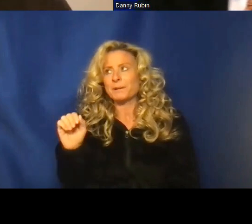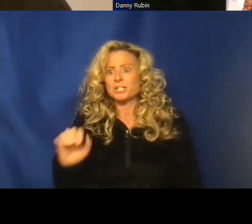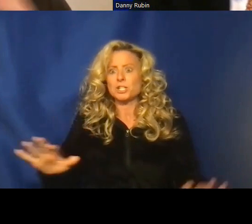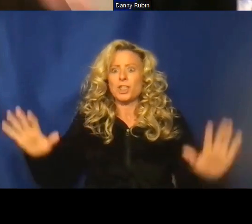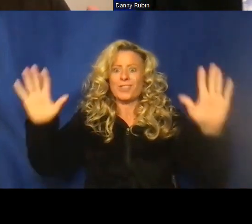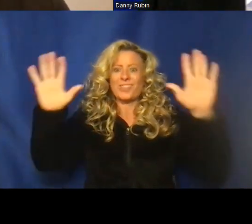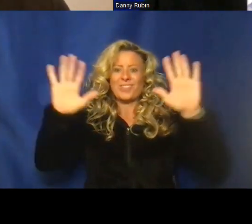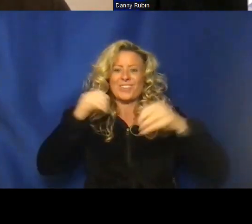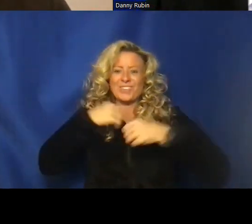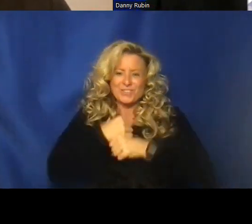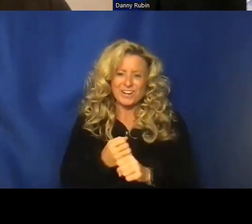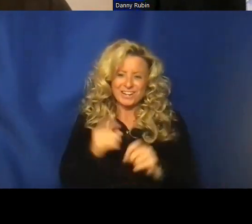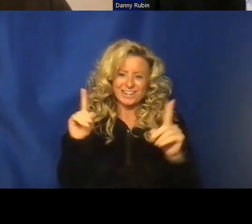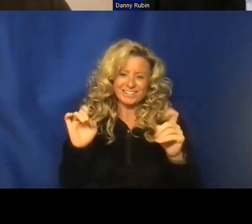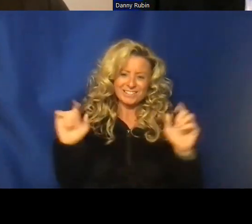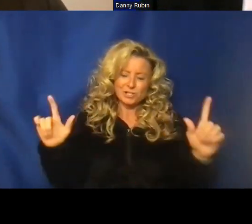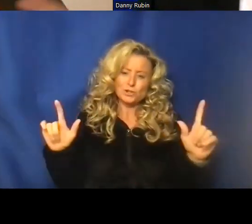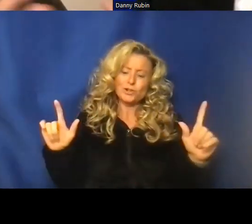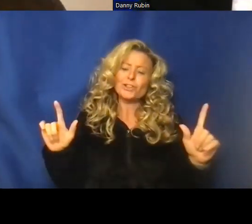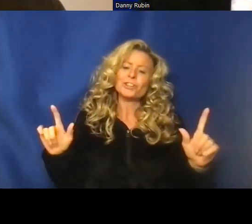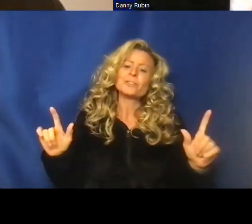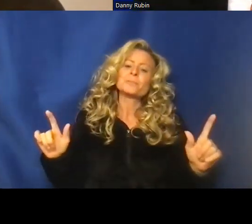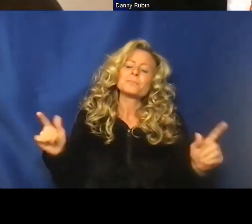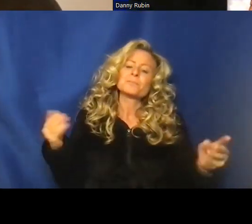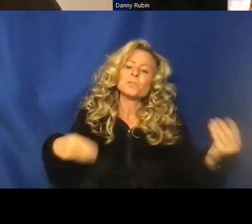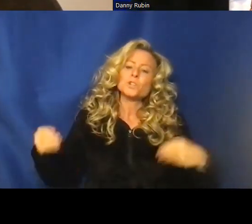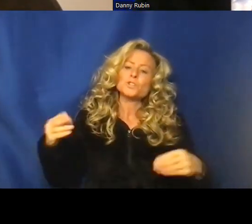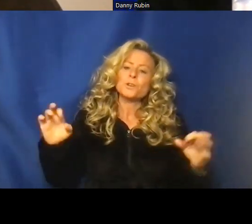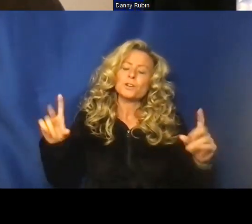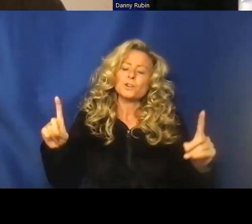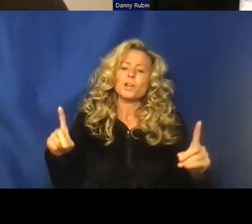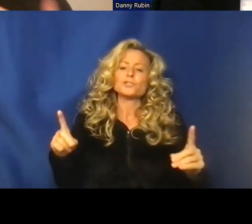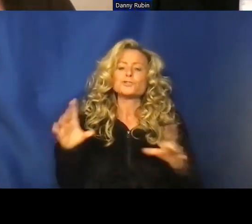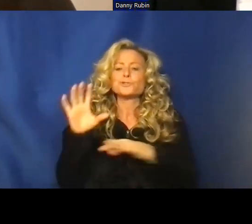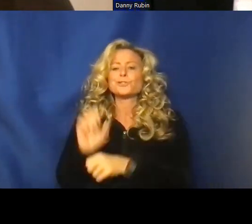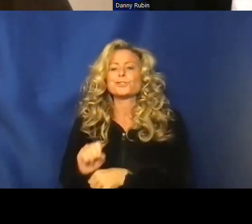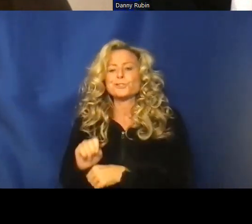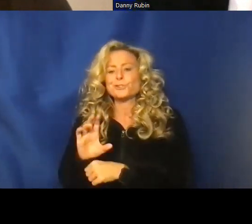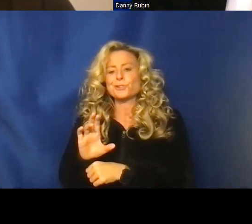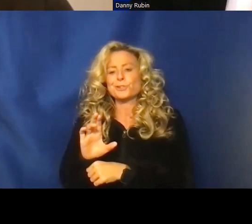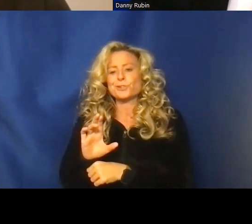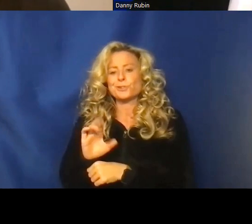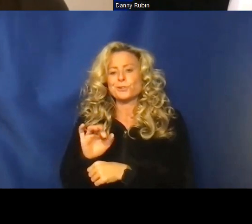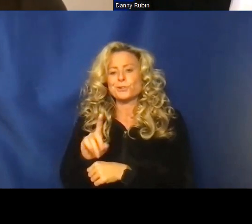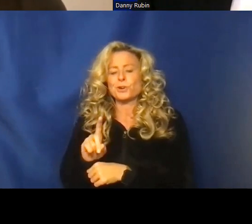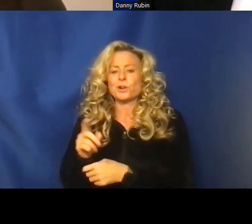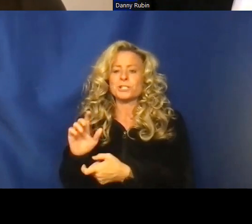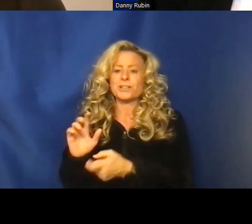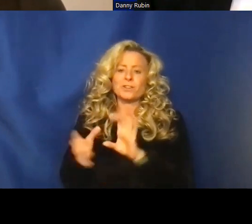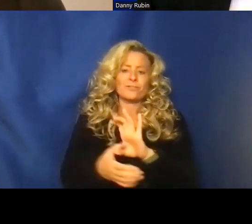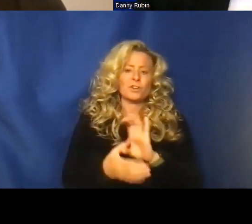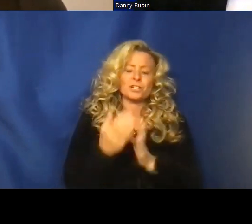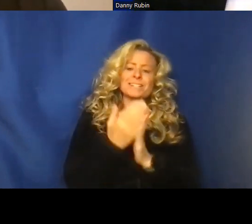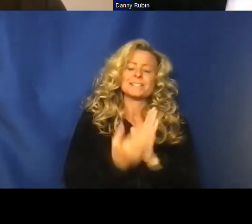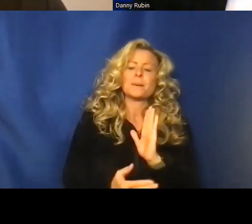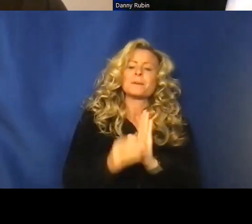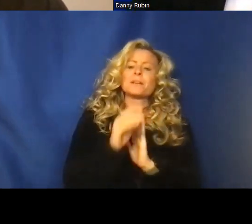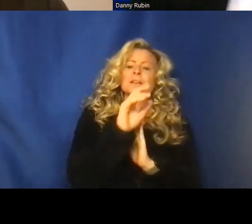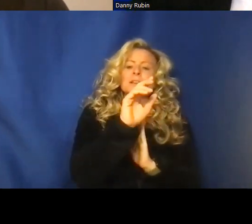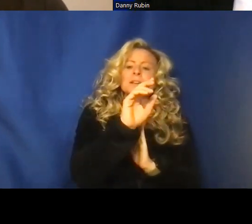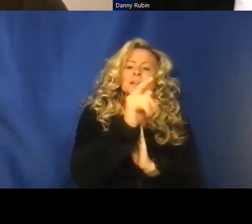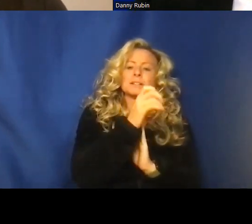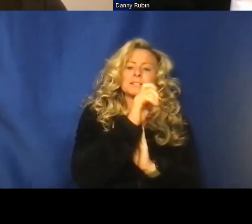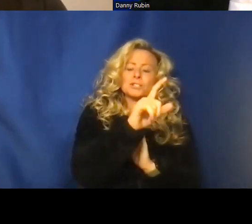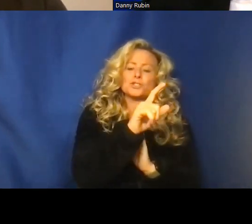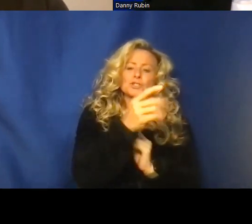that are creating the digital trading cards. So most of the traditional trading card companies have converted to some sort of digital